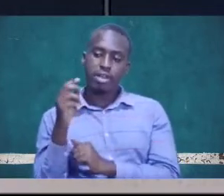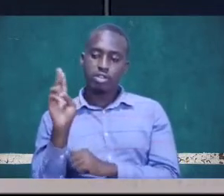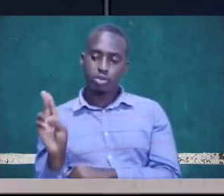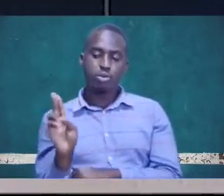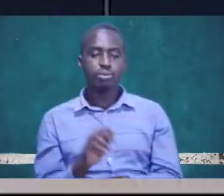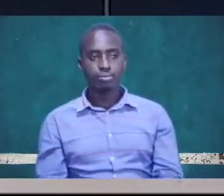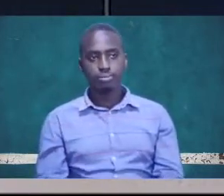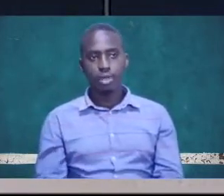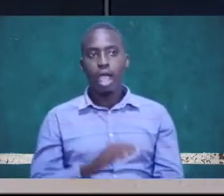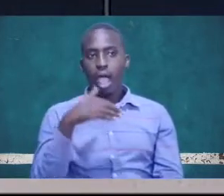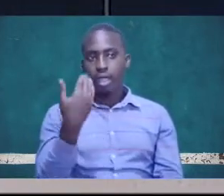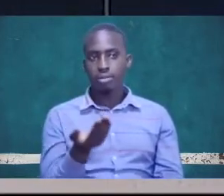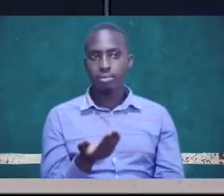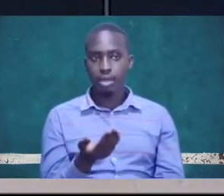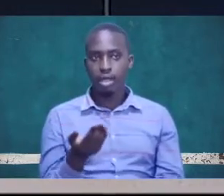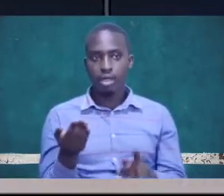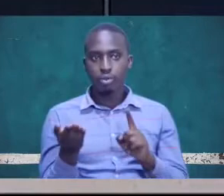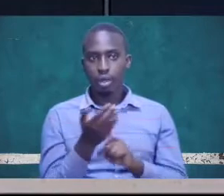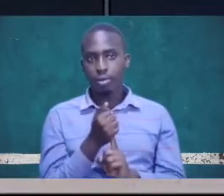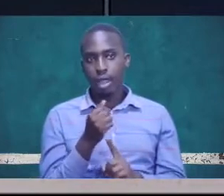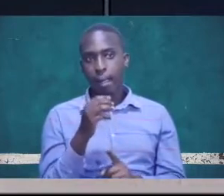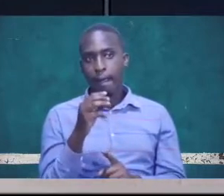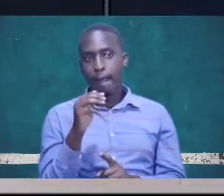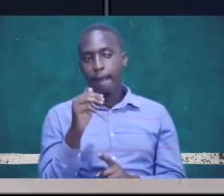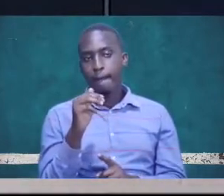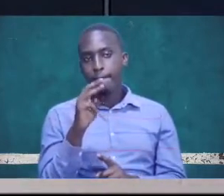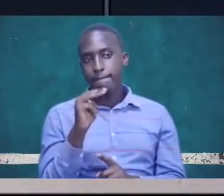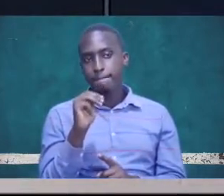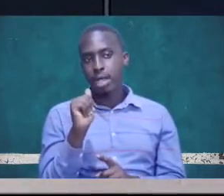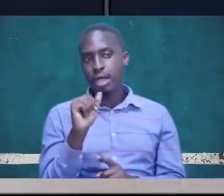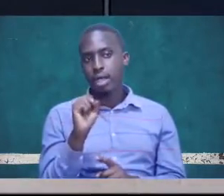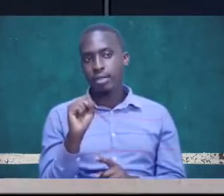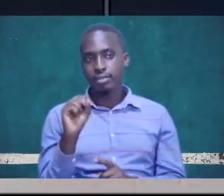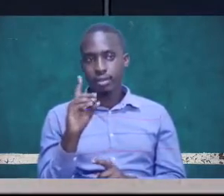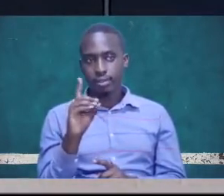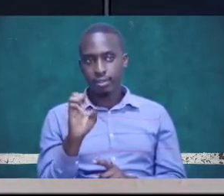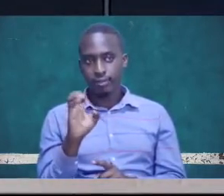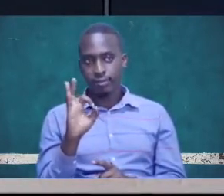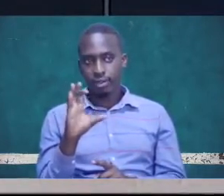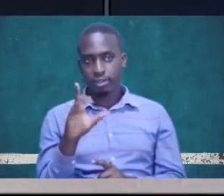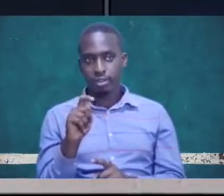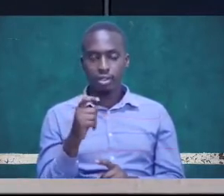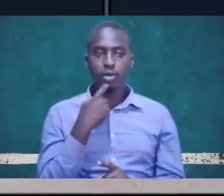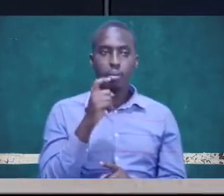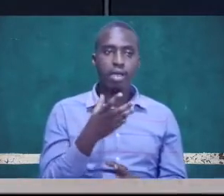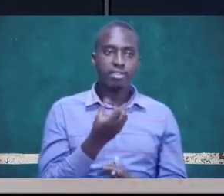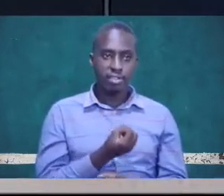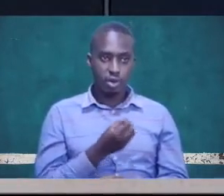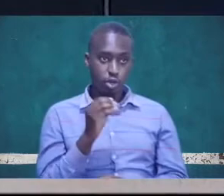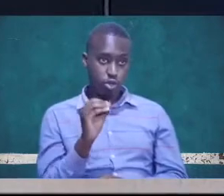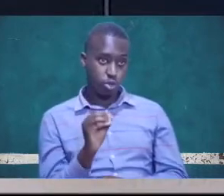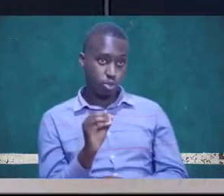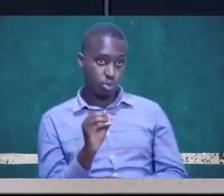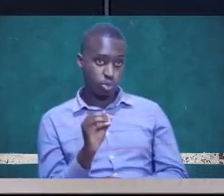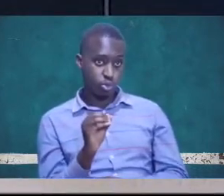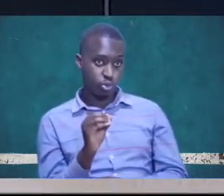5.011 U. And then the mass defect here will be equal to, this is going now to be 0. Here we have U.